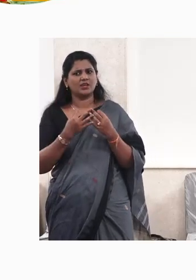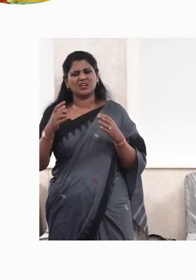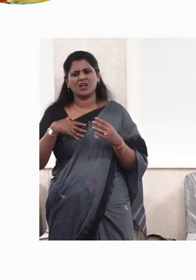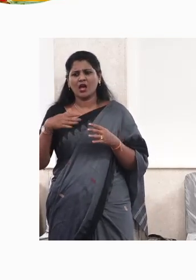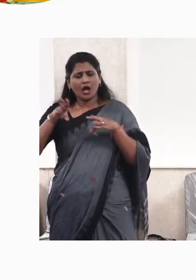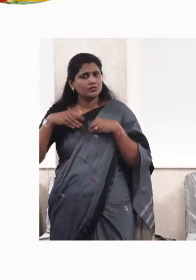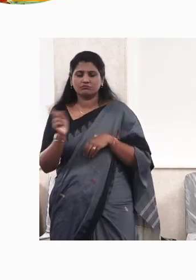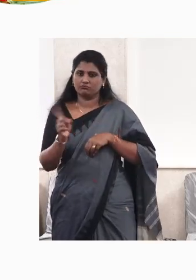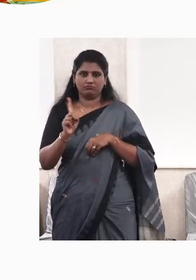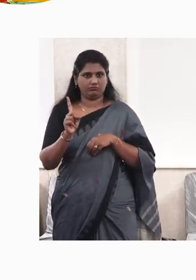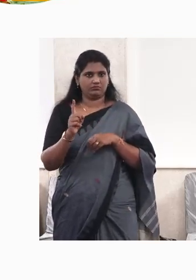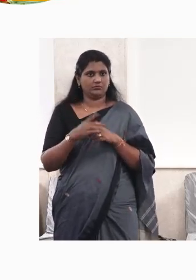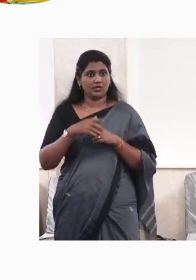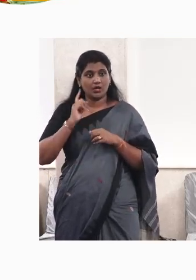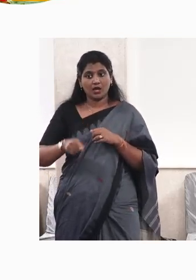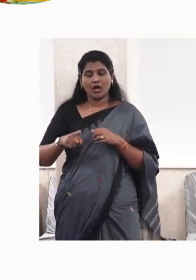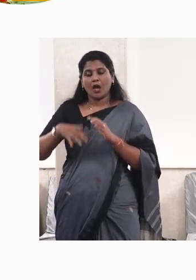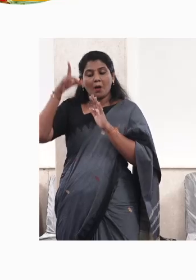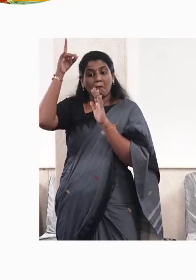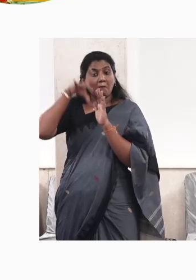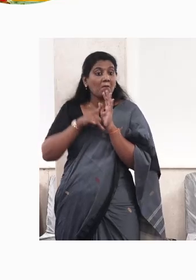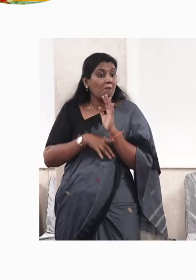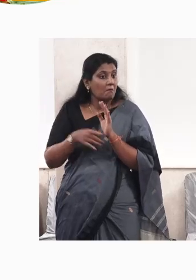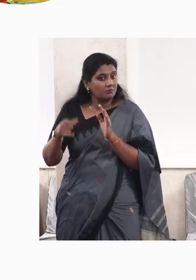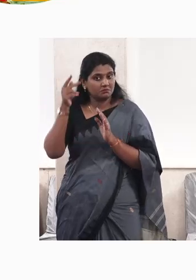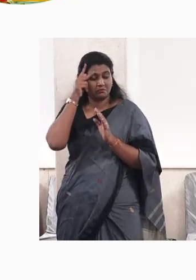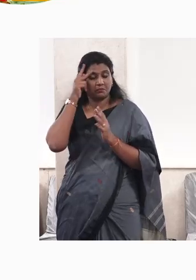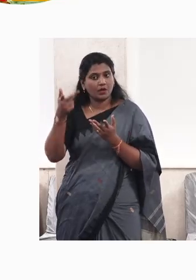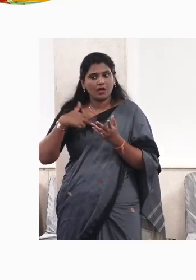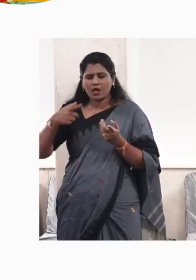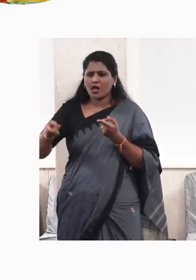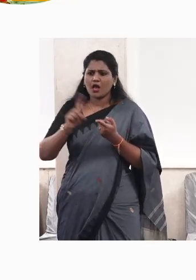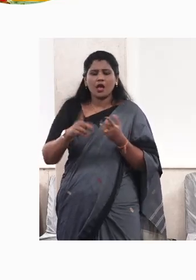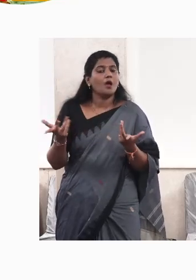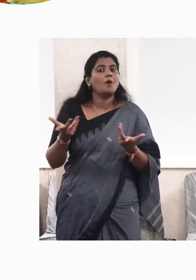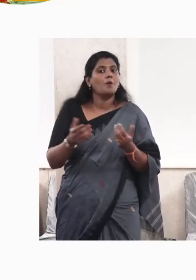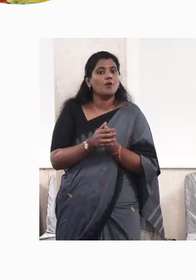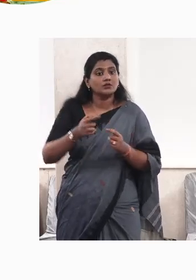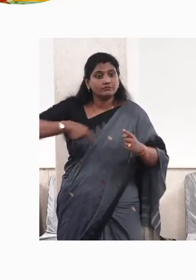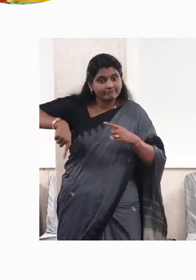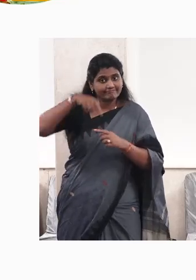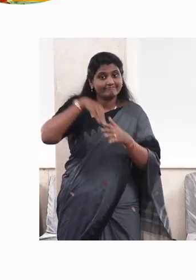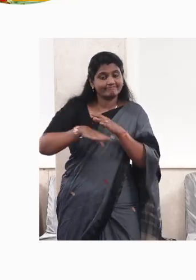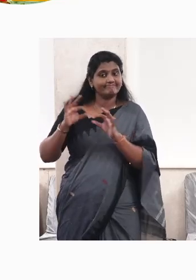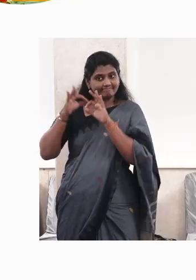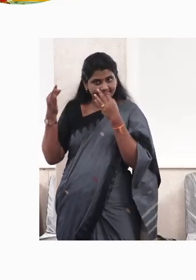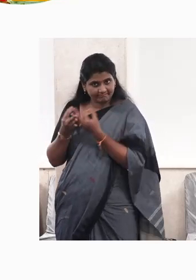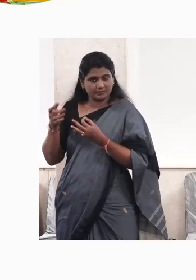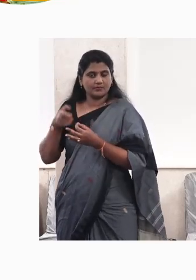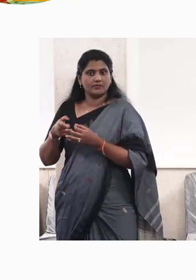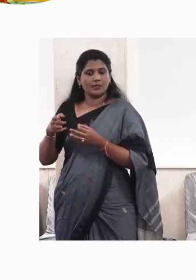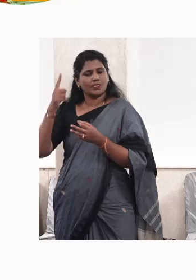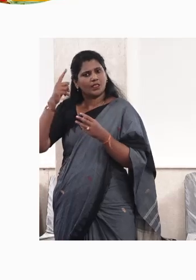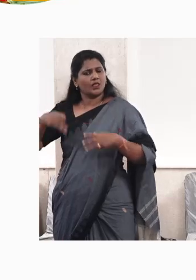but the child had more insights on what is happening, in the family. The way